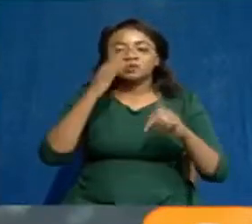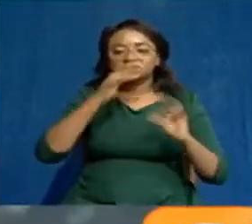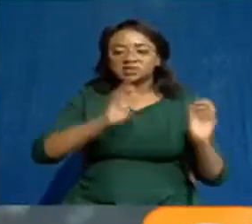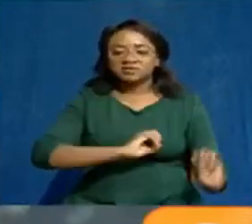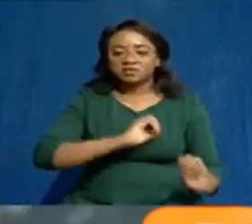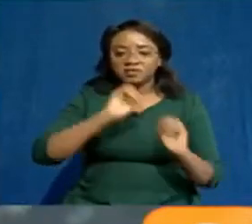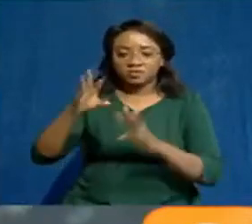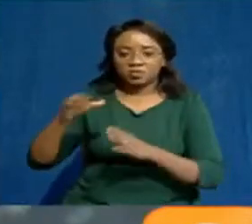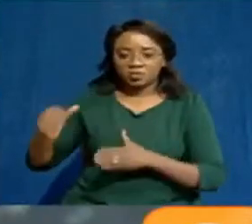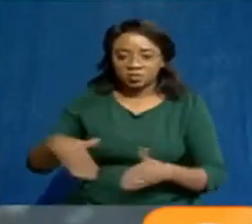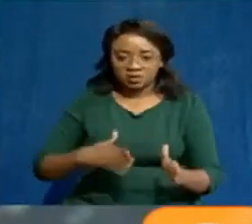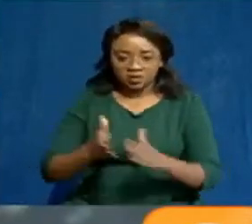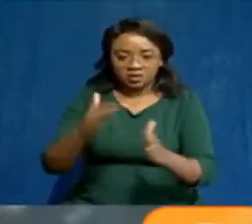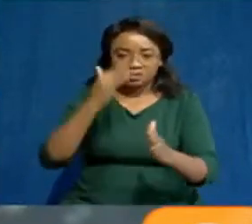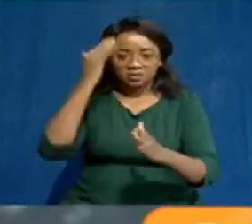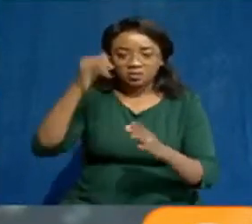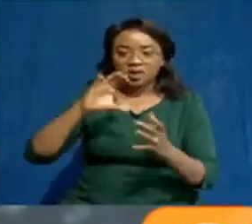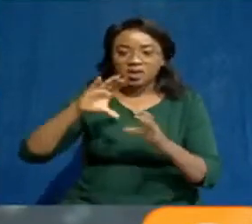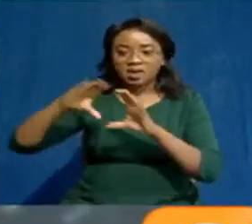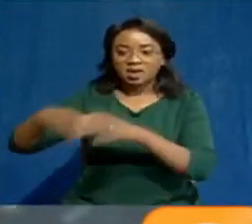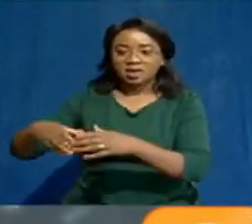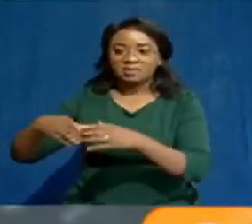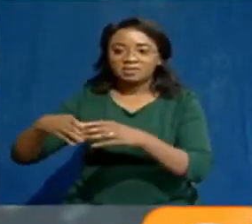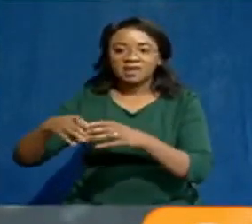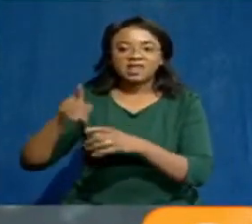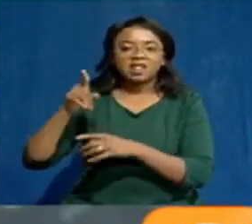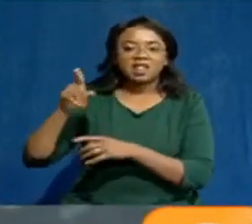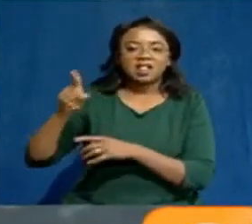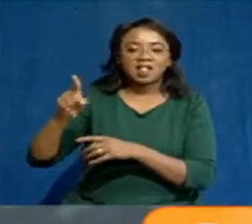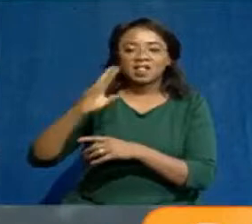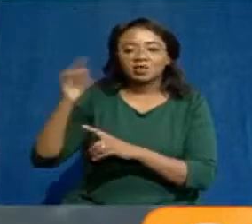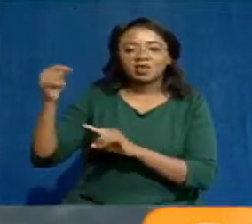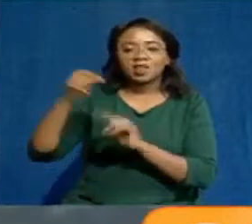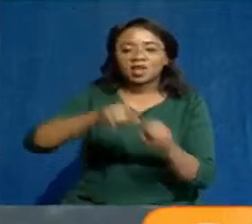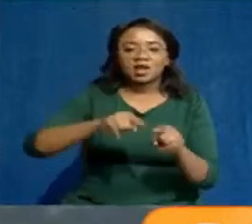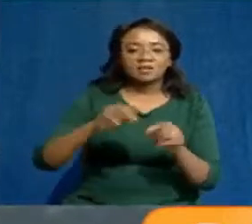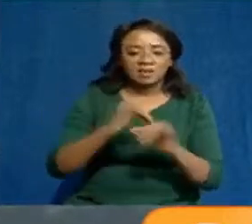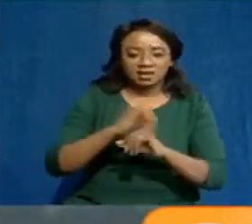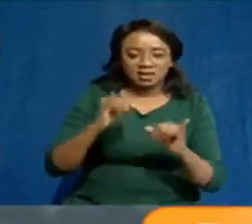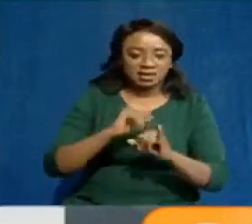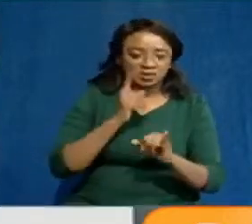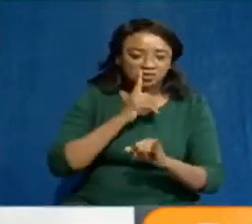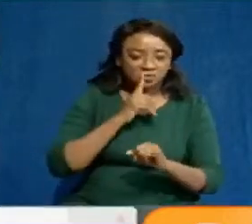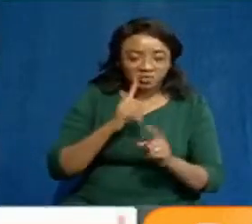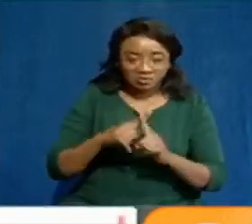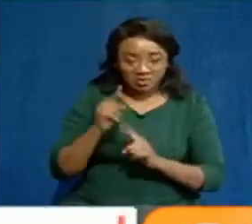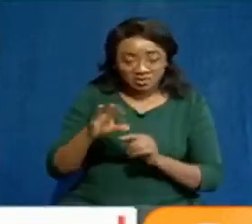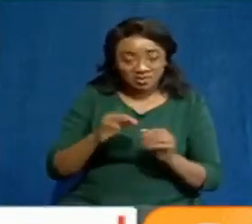waste in the river because company YZ will come and clean tomorrow. How